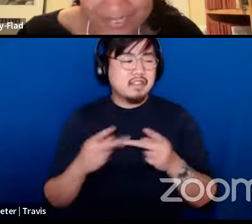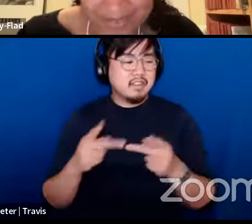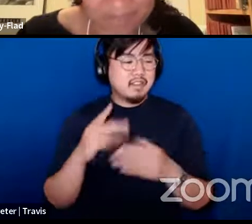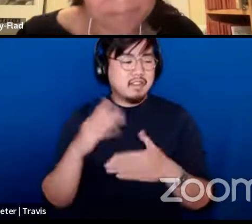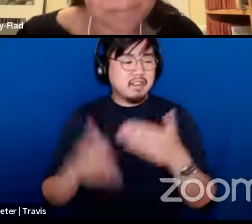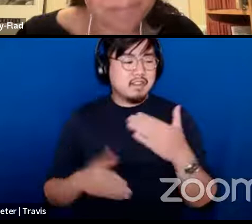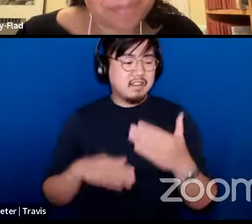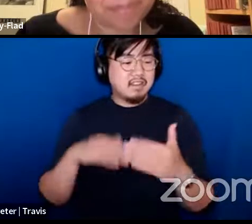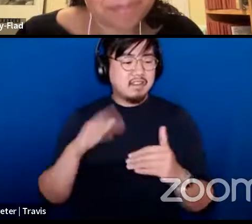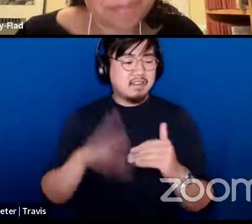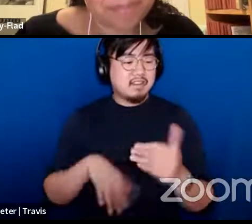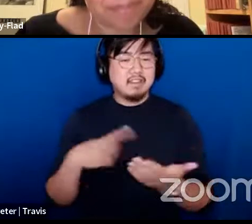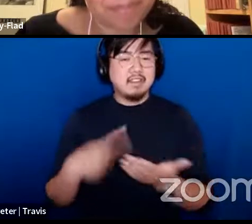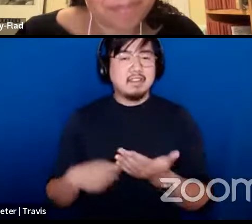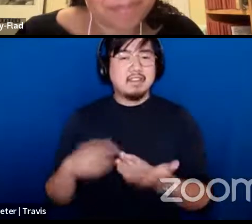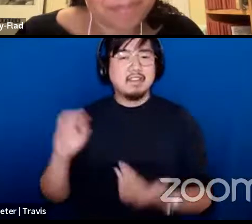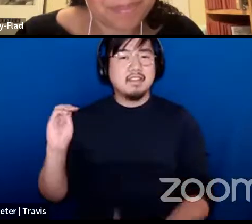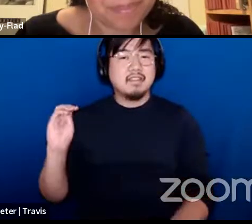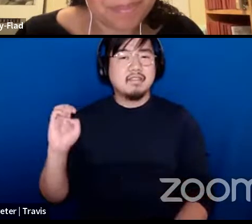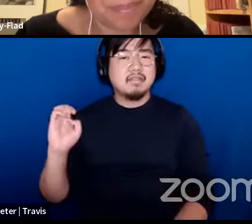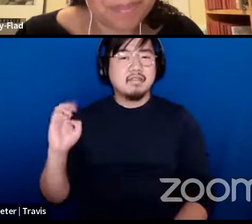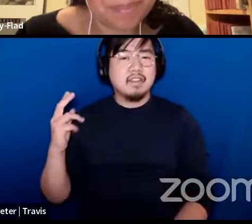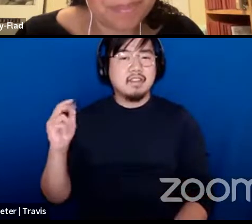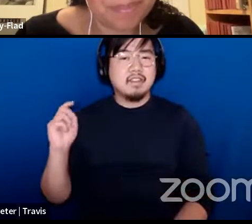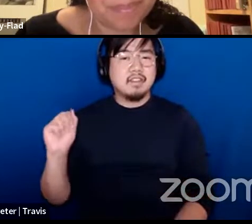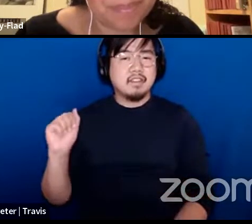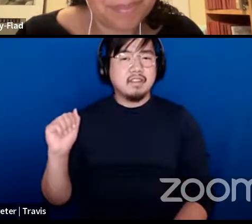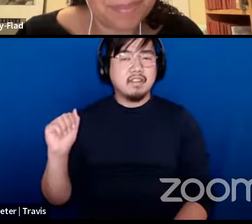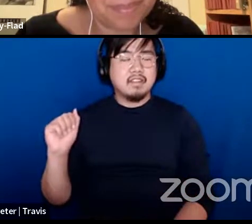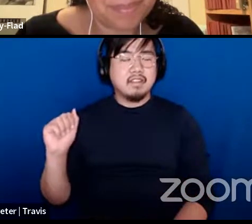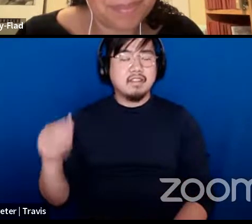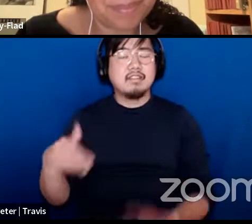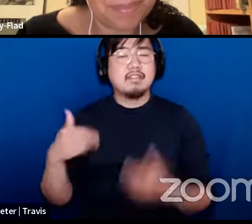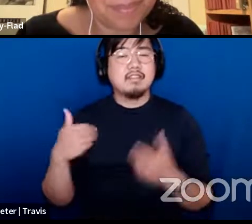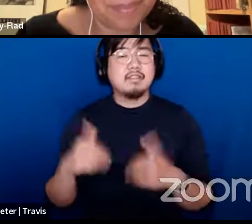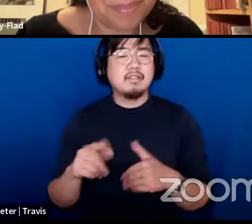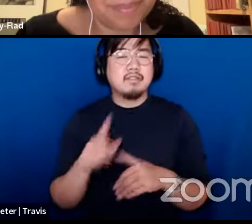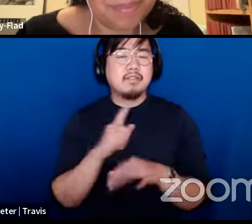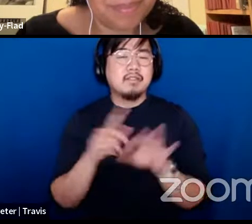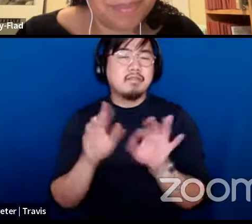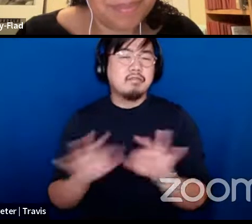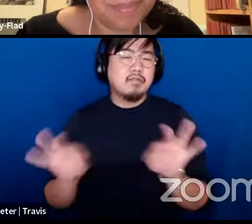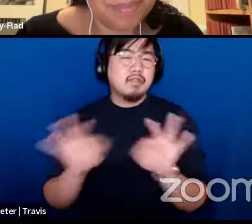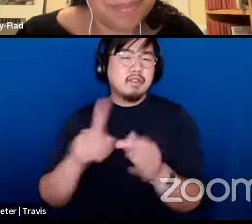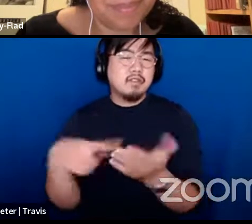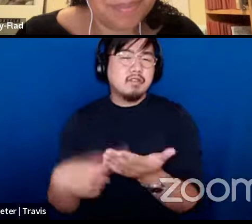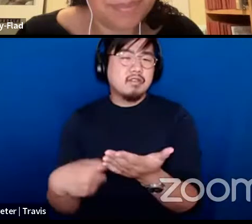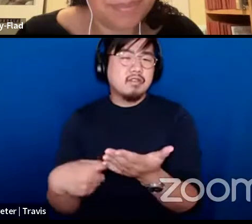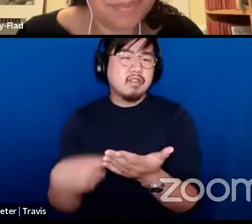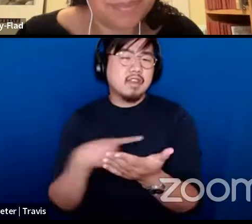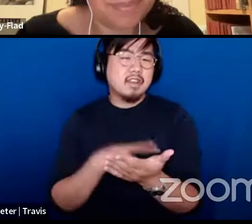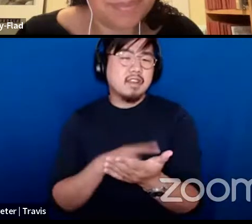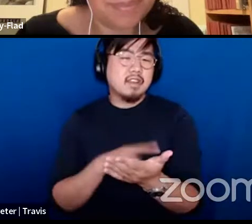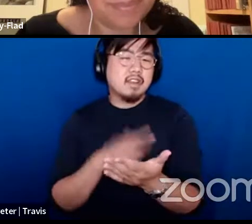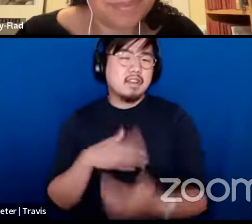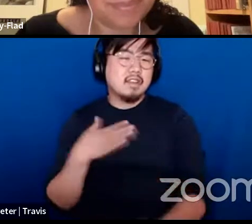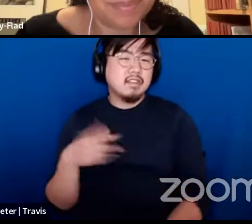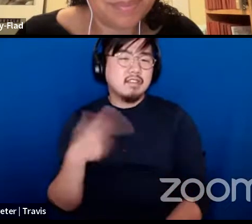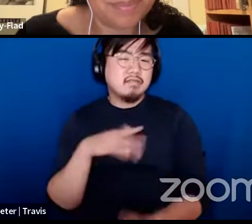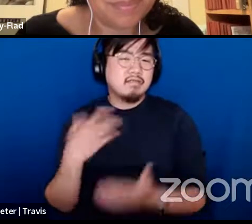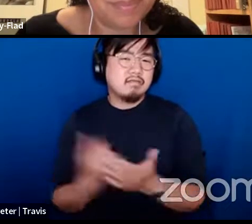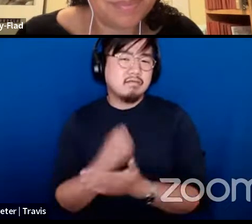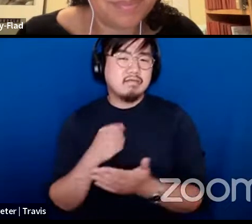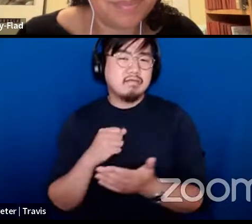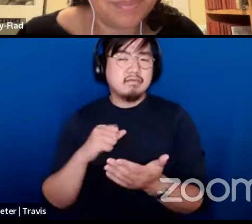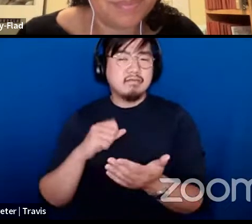thanks to both of you, important and impactful conversation. And I'm just very grateful that you took the time to be